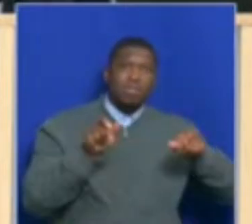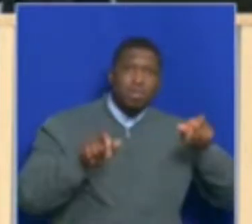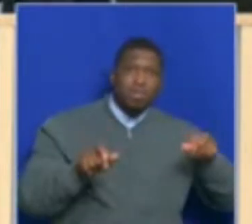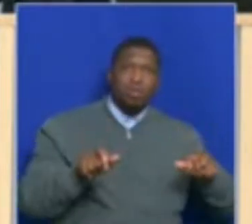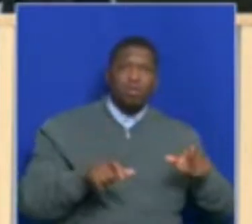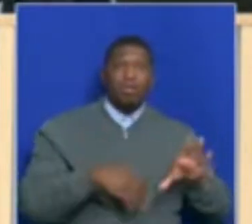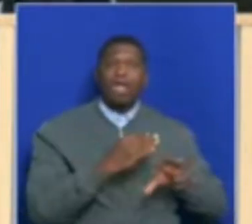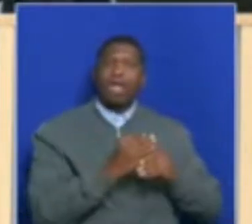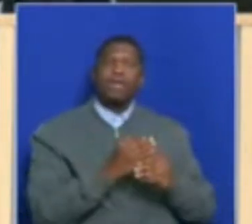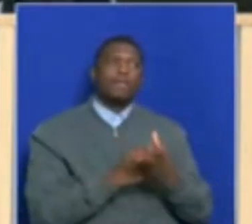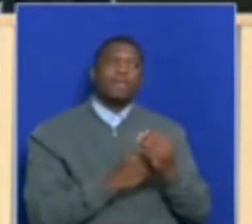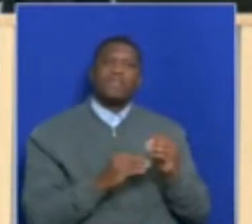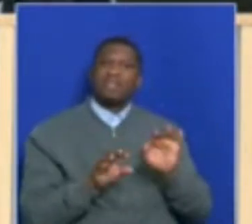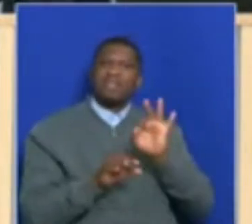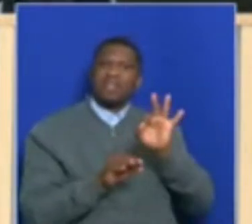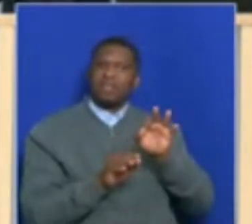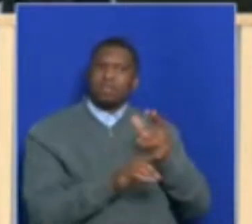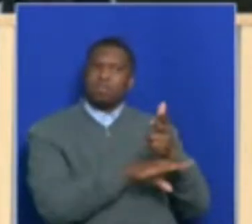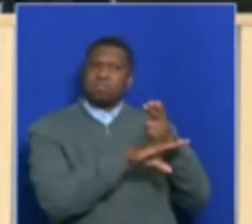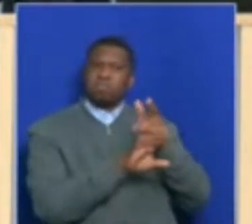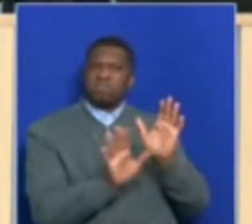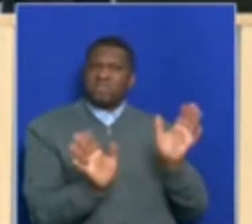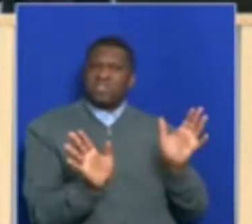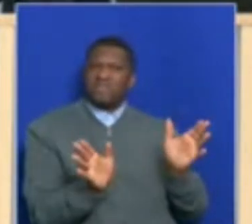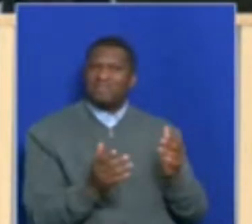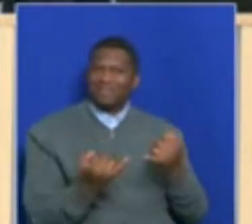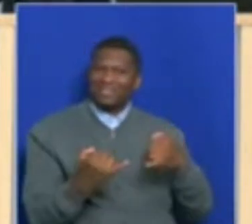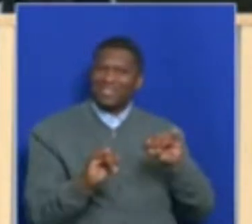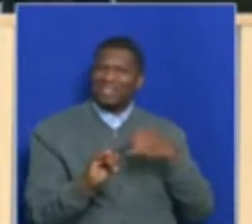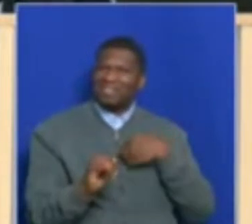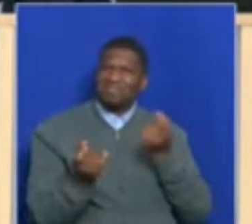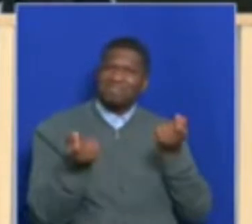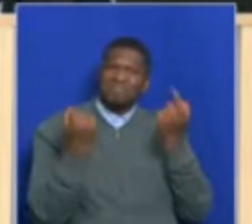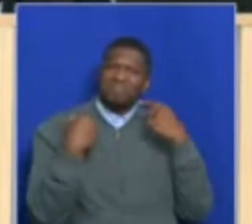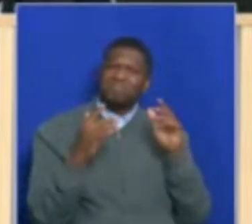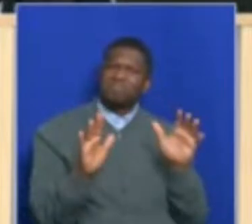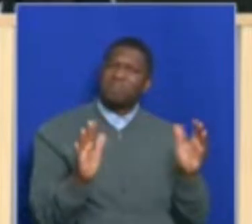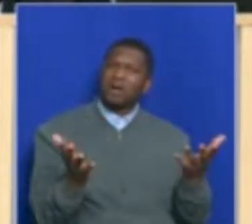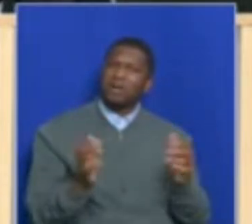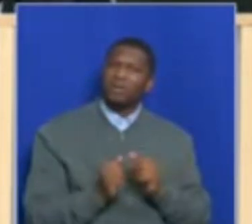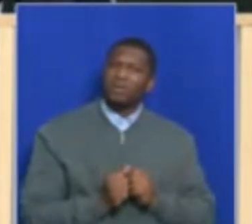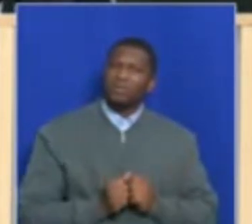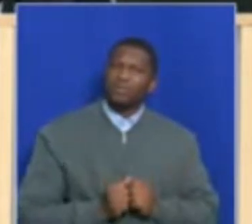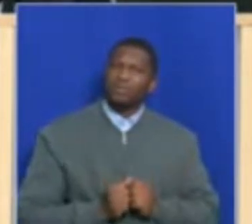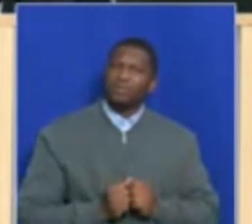firearms. So still, I'm not sure that you're answering my question.